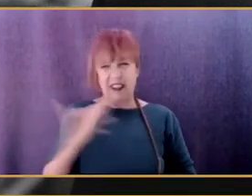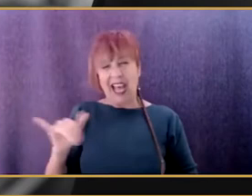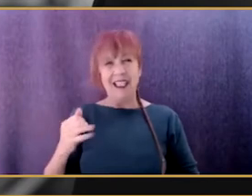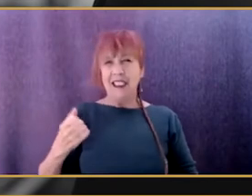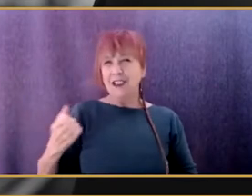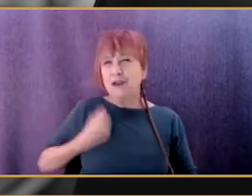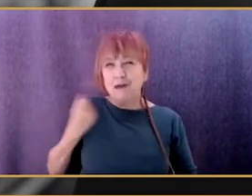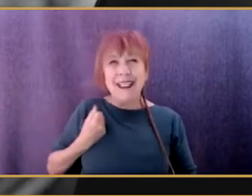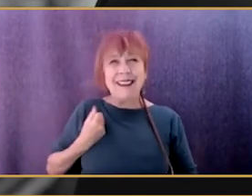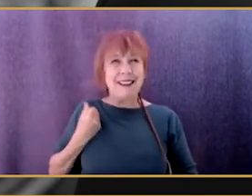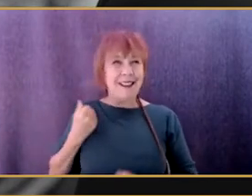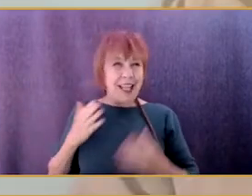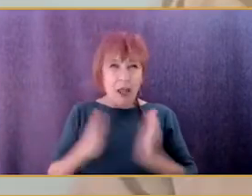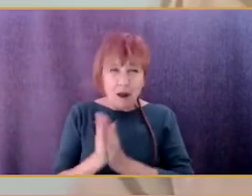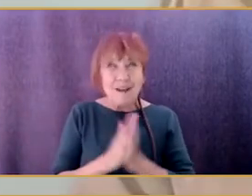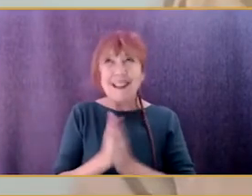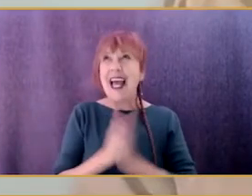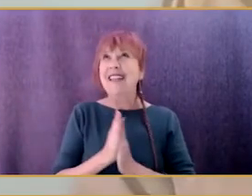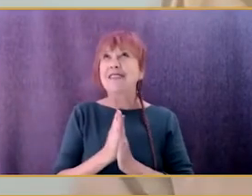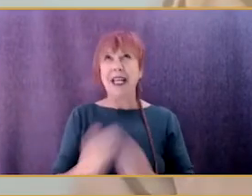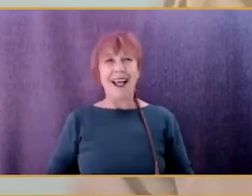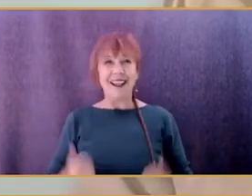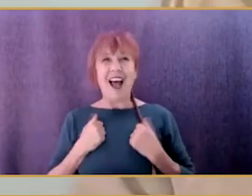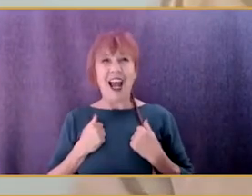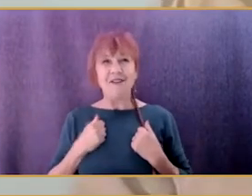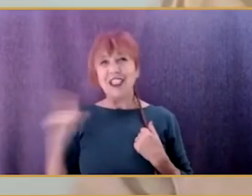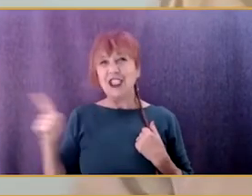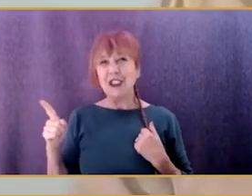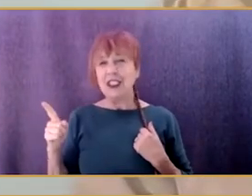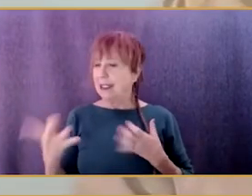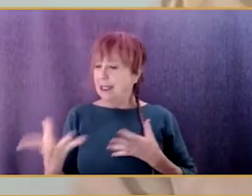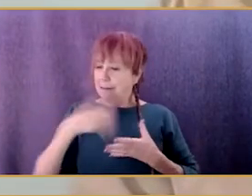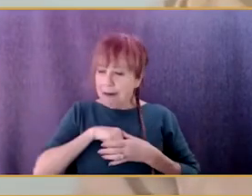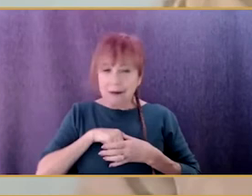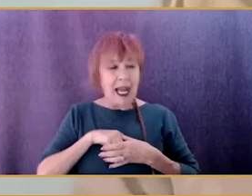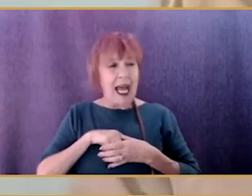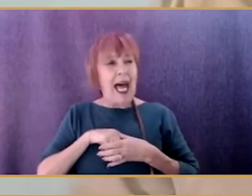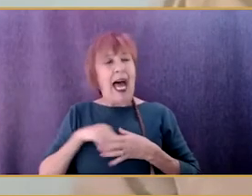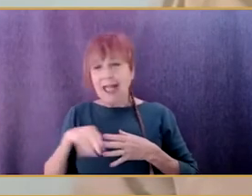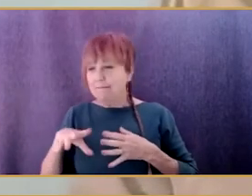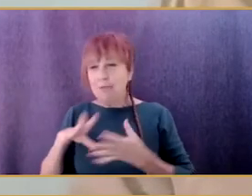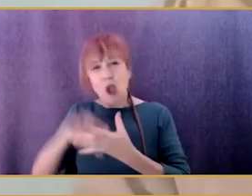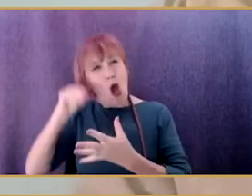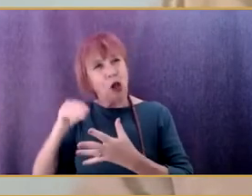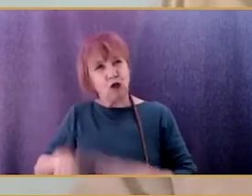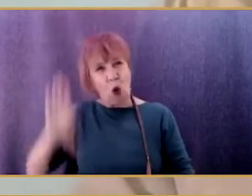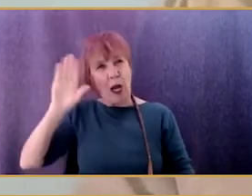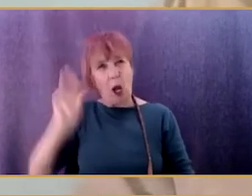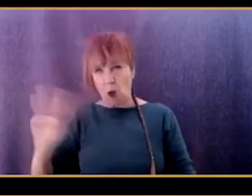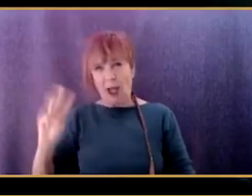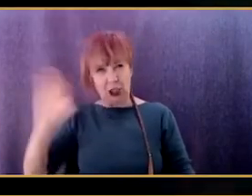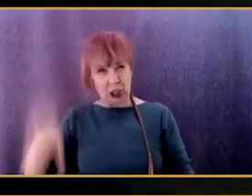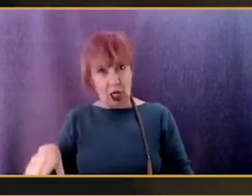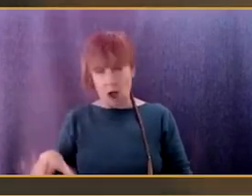grit and that kind of enthusiasm and life that she was able to find growing up on the west side